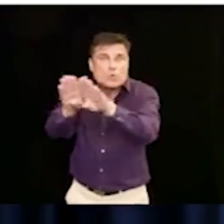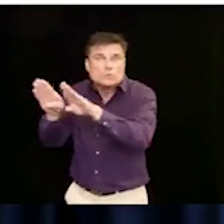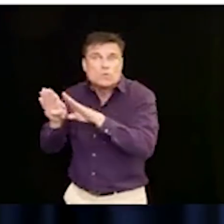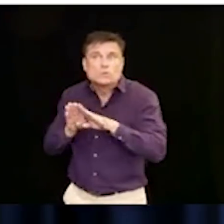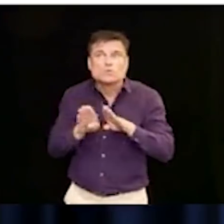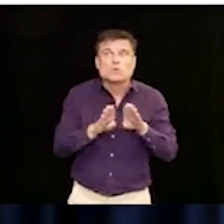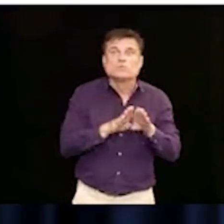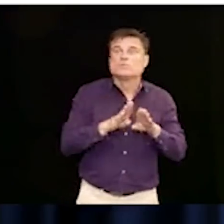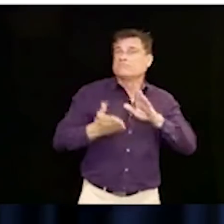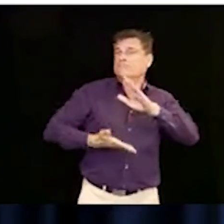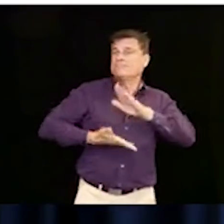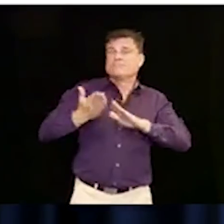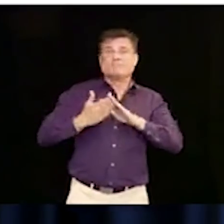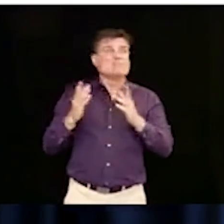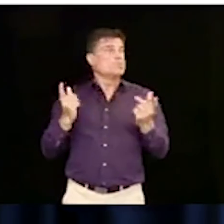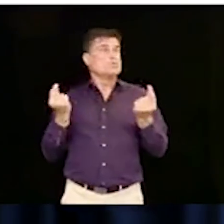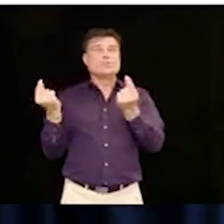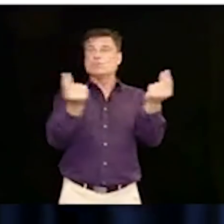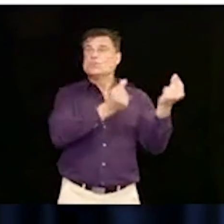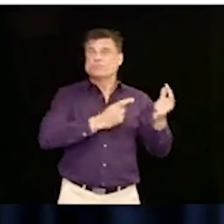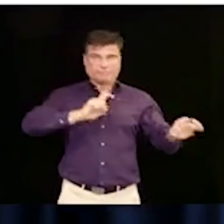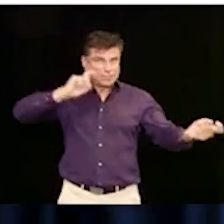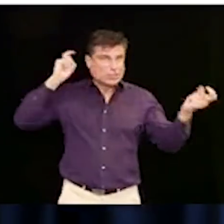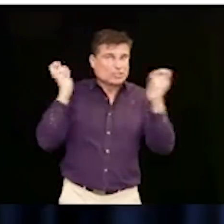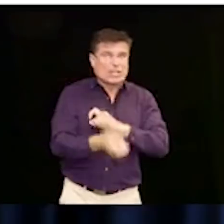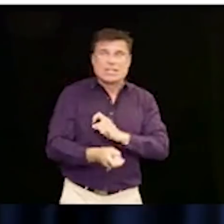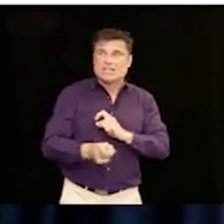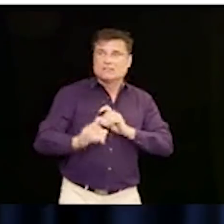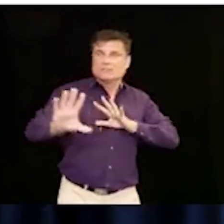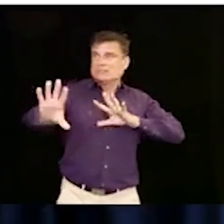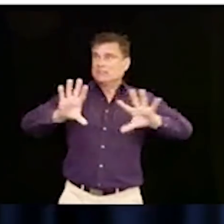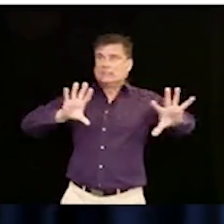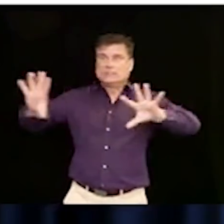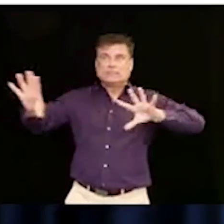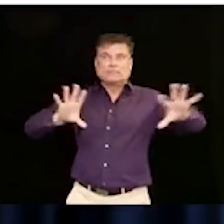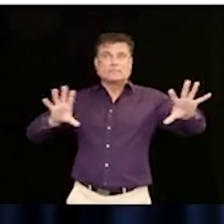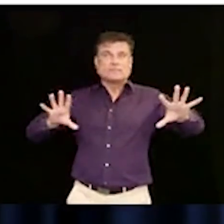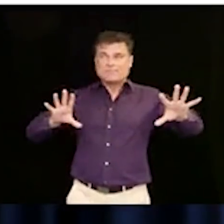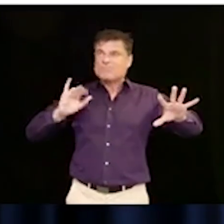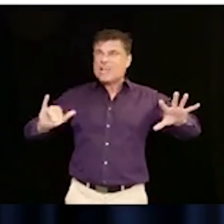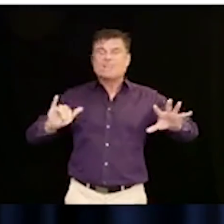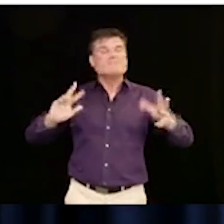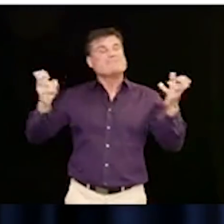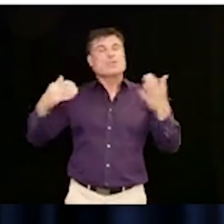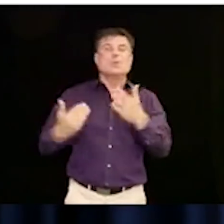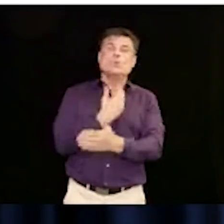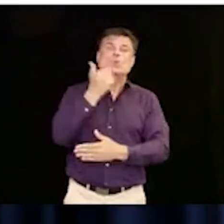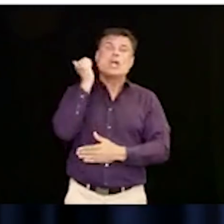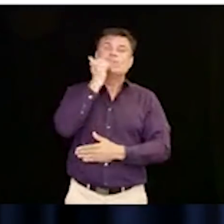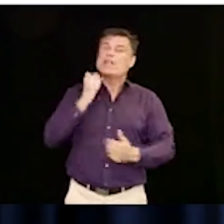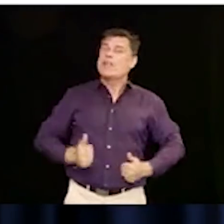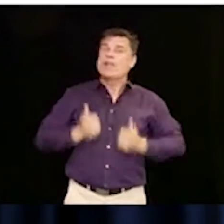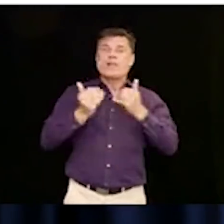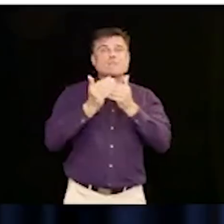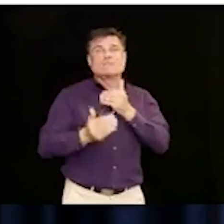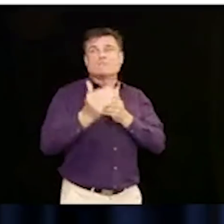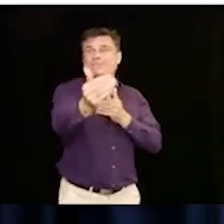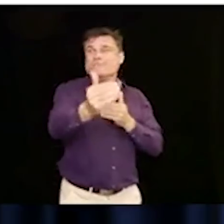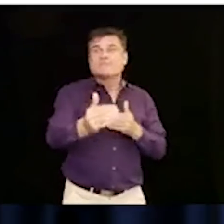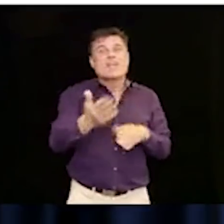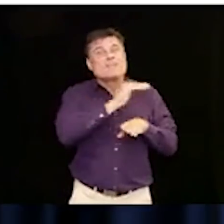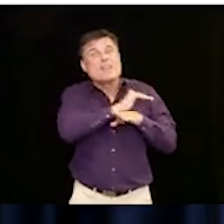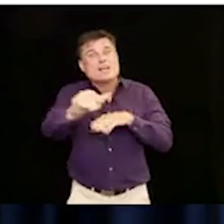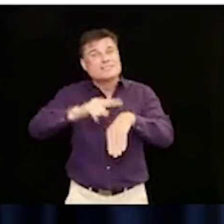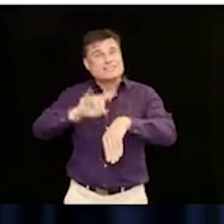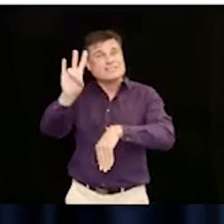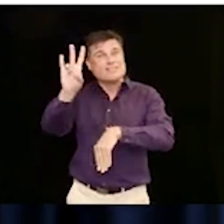their operations, and again, physical distancing became an integral part of our day-to-day lives. Every day